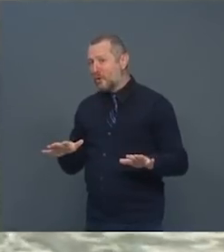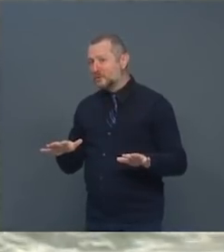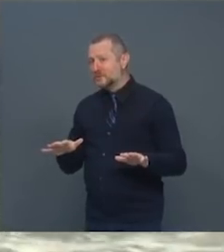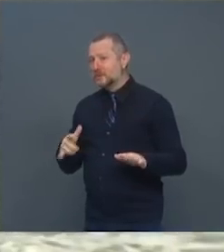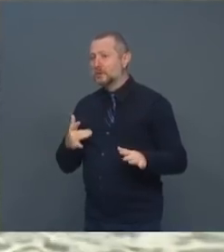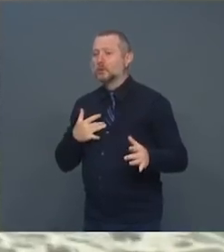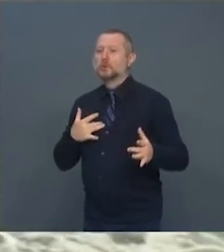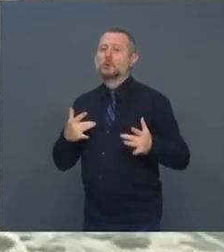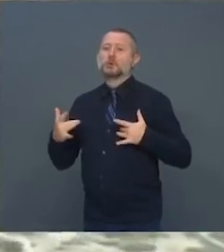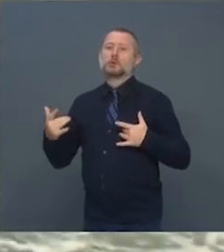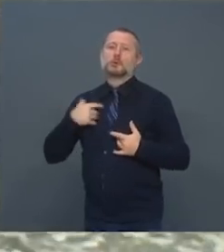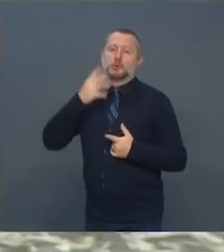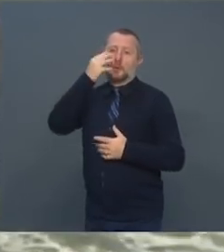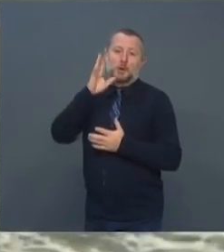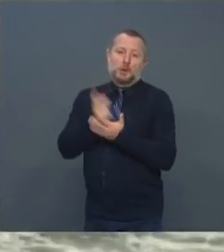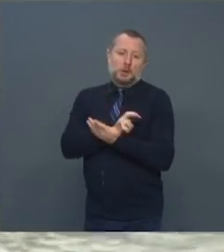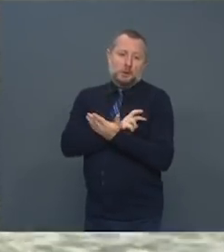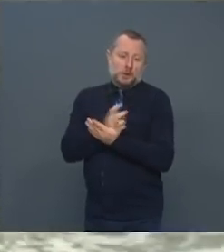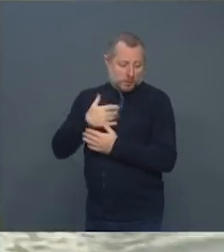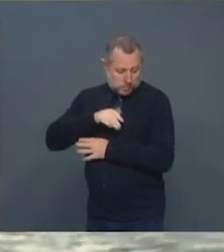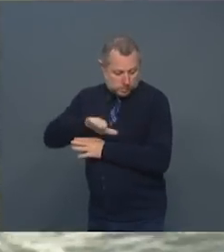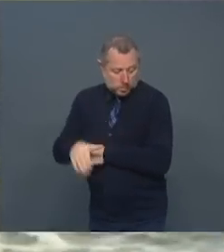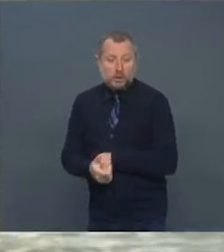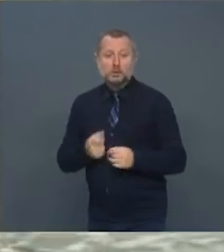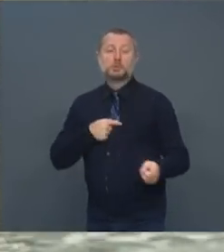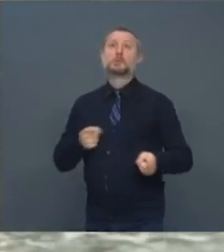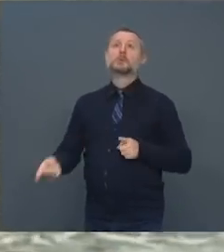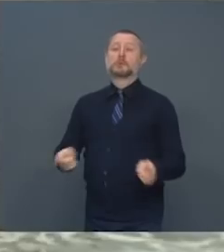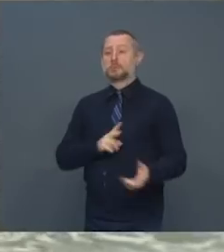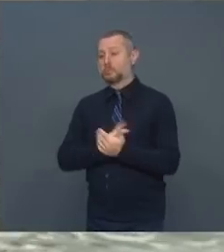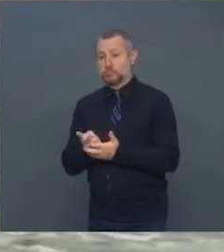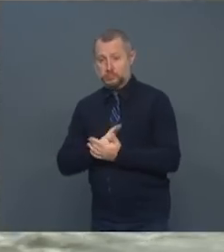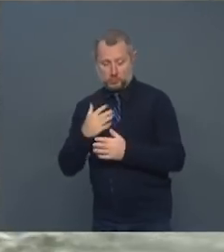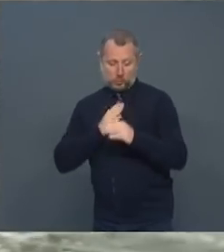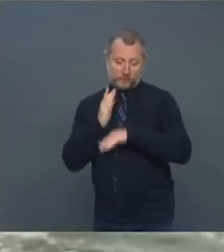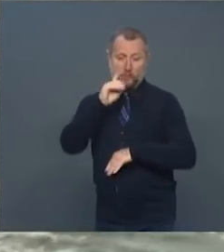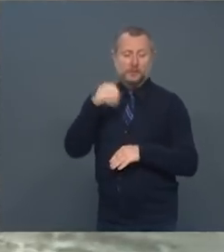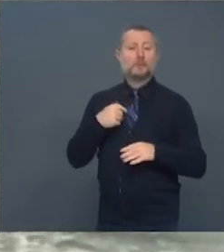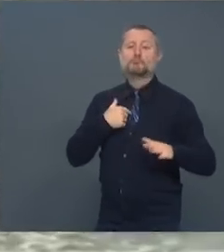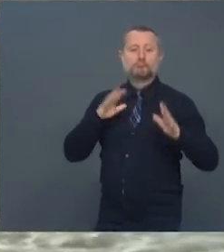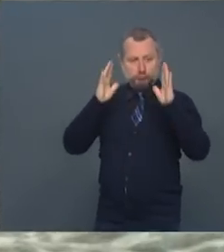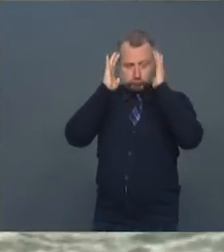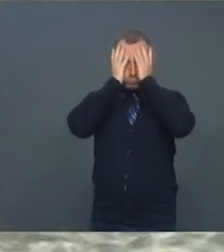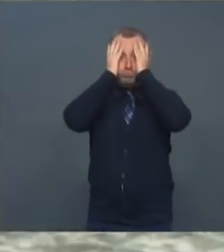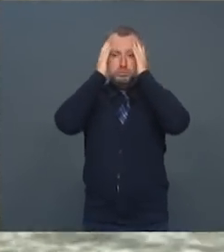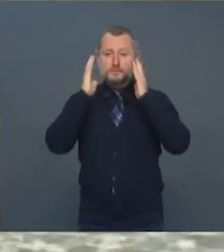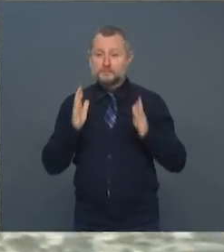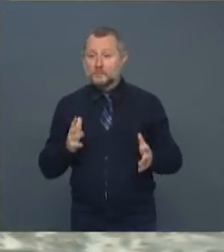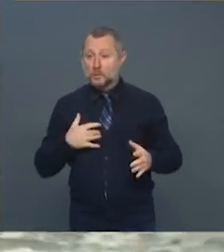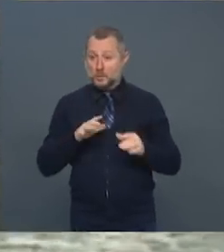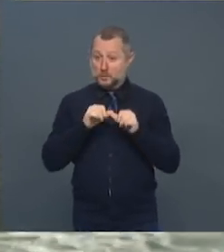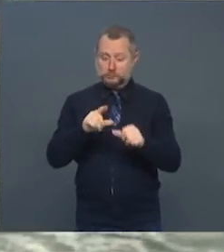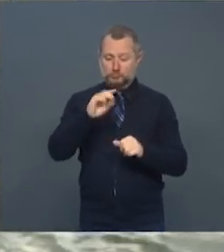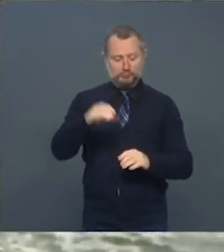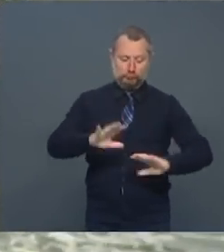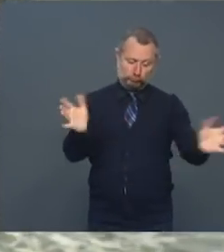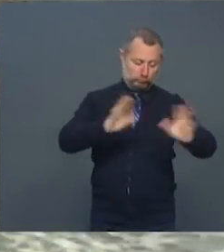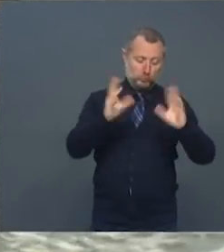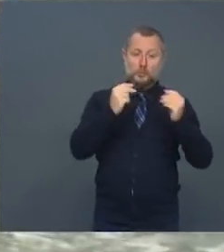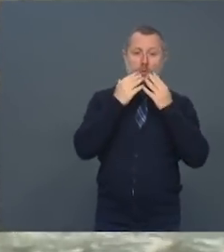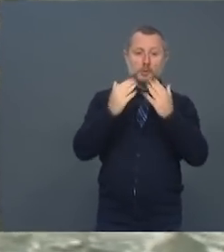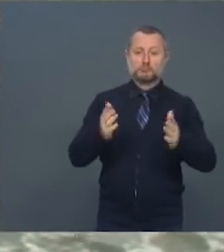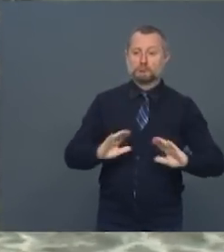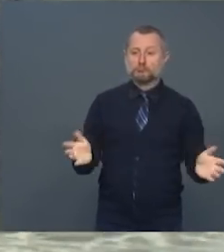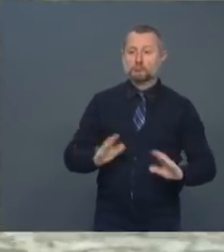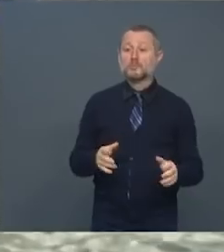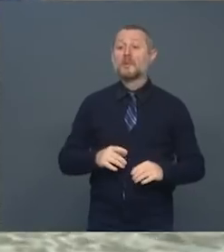You do not want to be over that 1% for any prolonged period of time. And that's